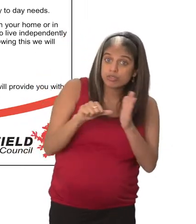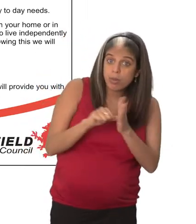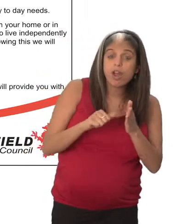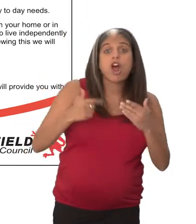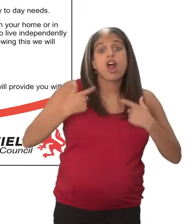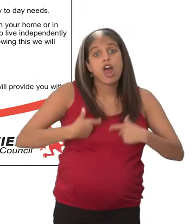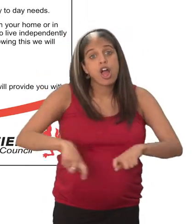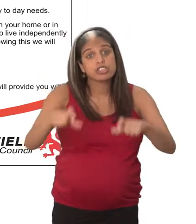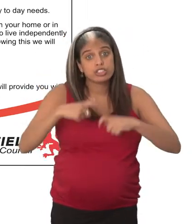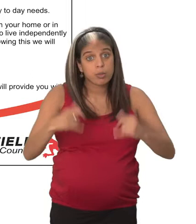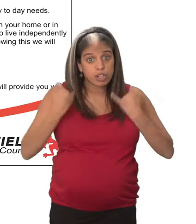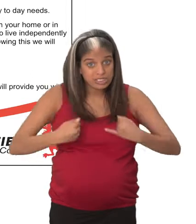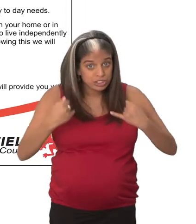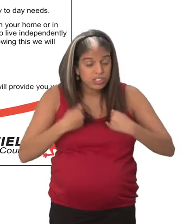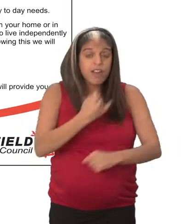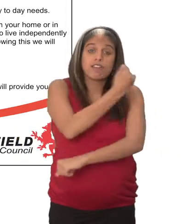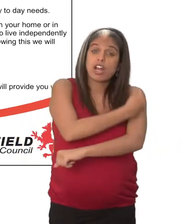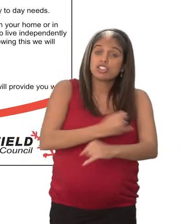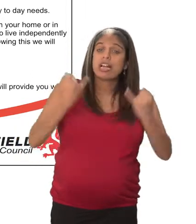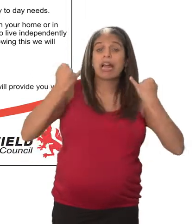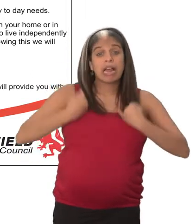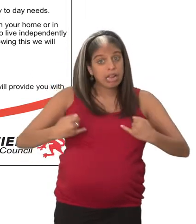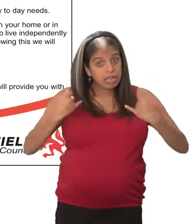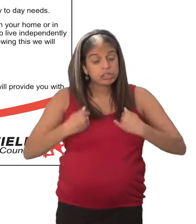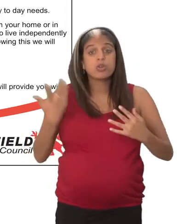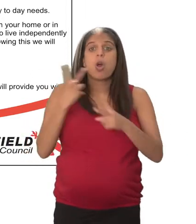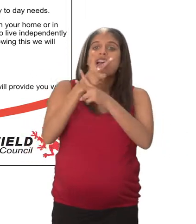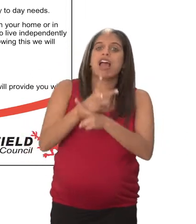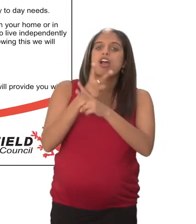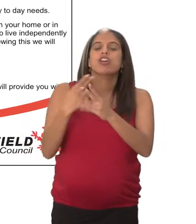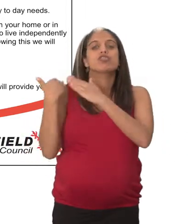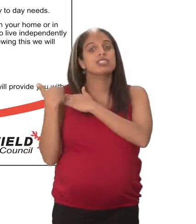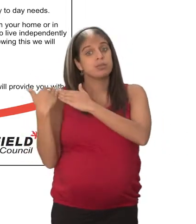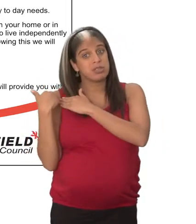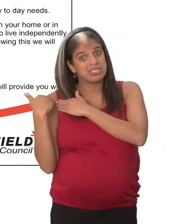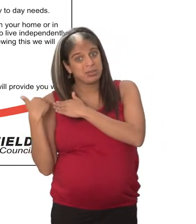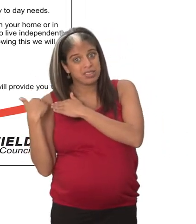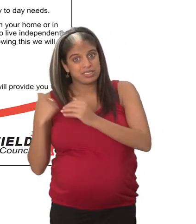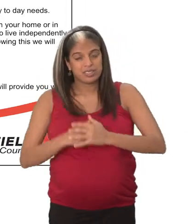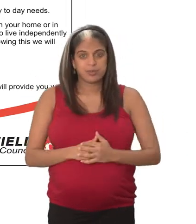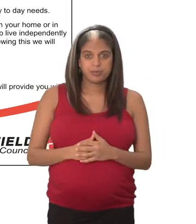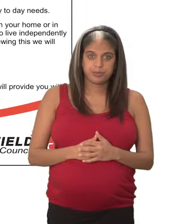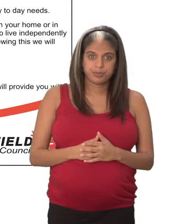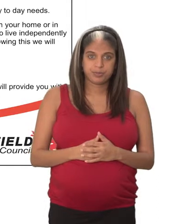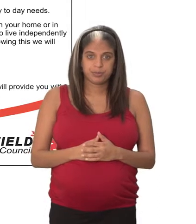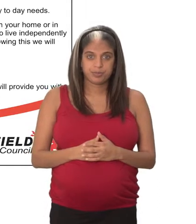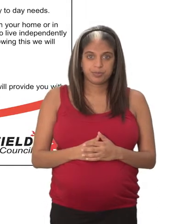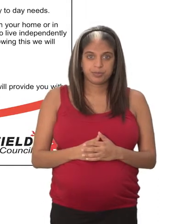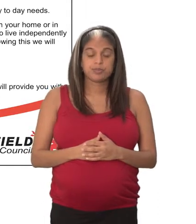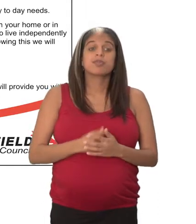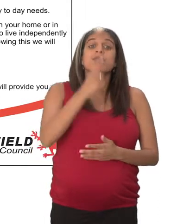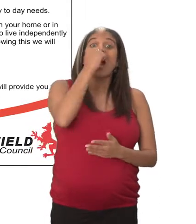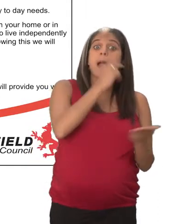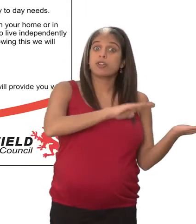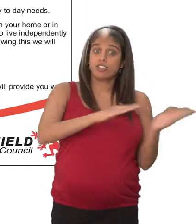long-term condition, frailty or illness, or their caring responsibilities. An